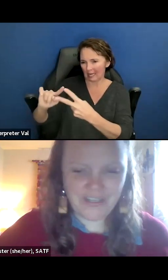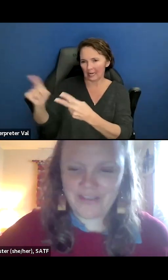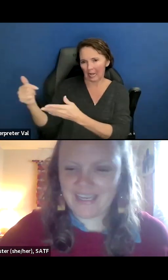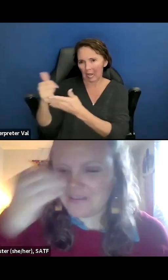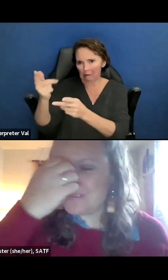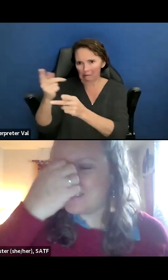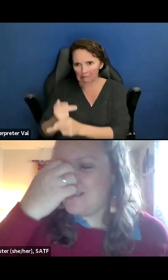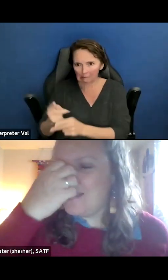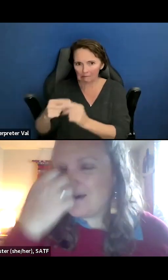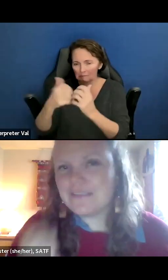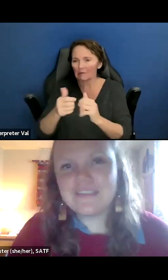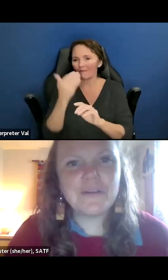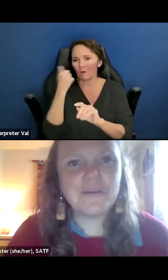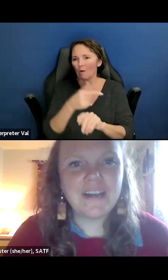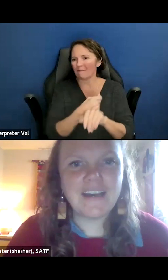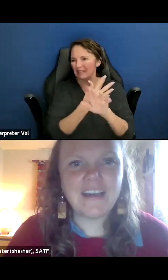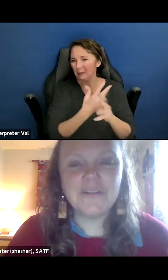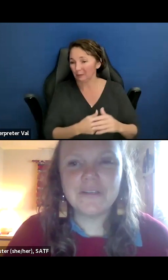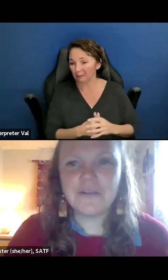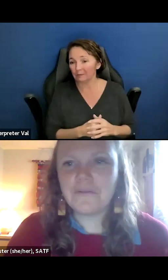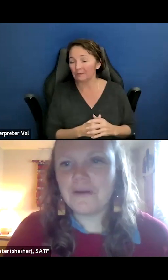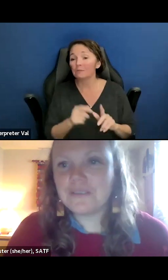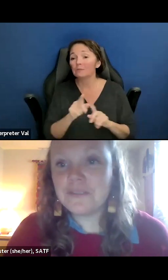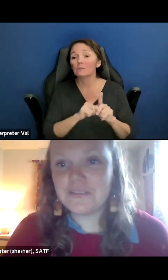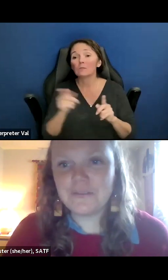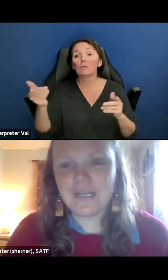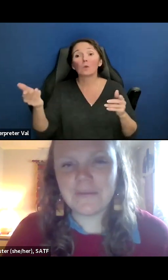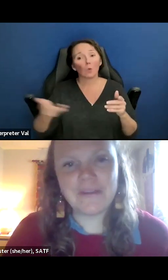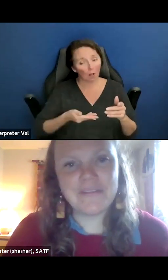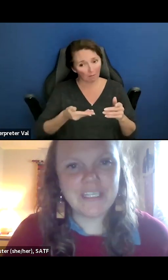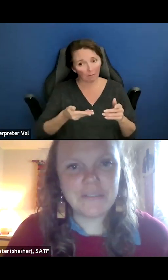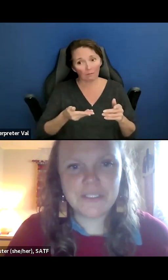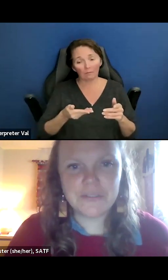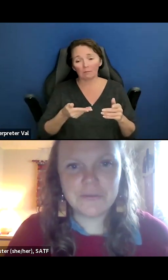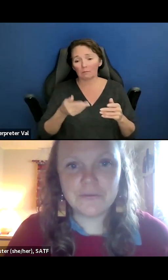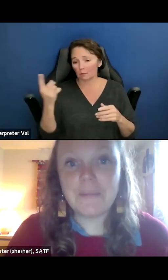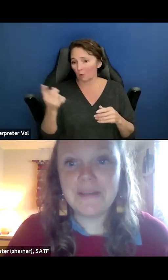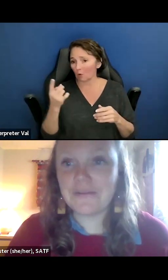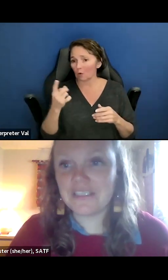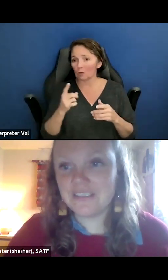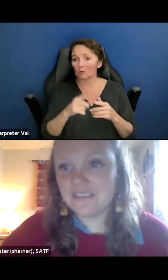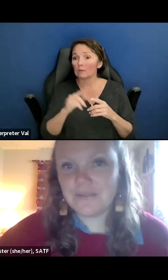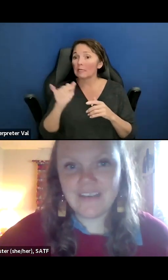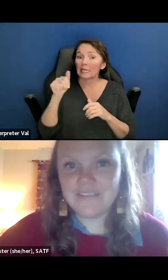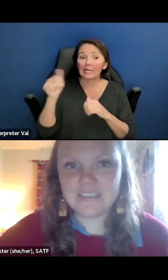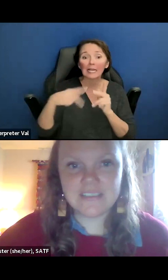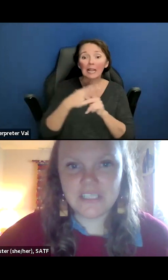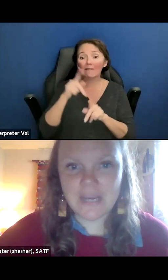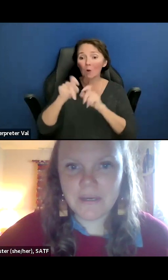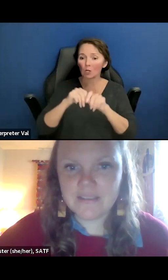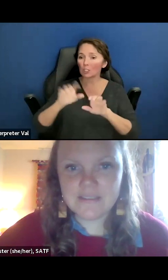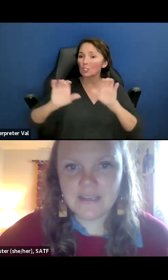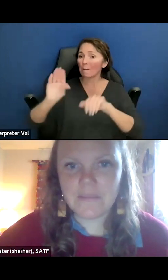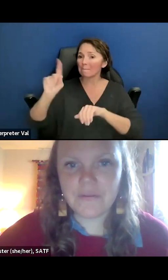help figure that out. Also, you're welcome to, and we invite you to drop any questions you have into the